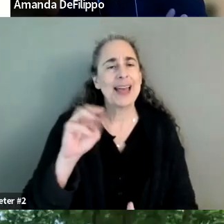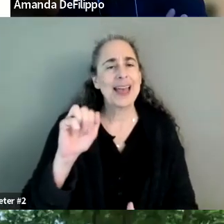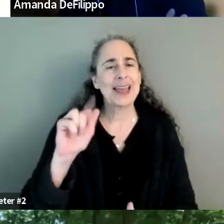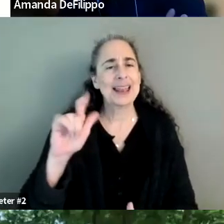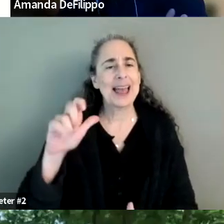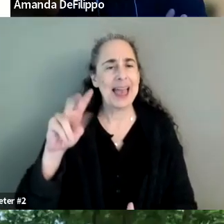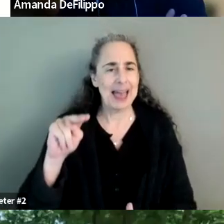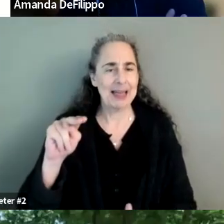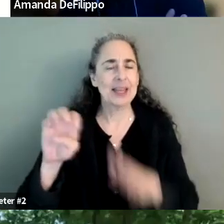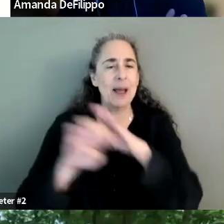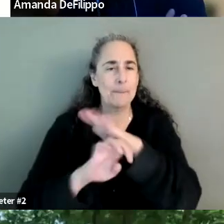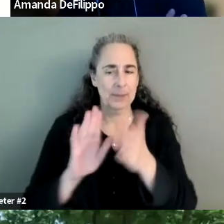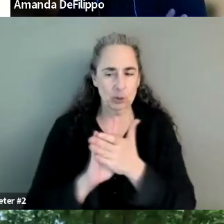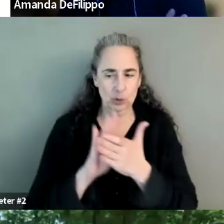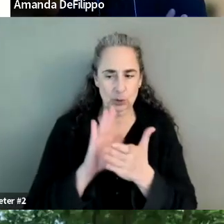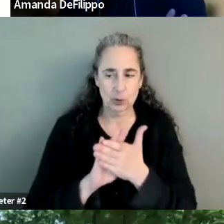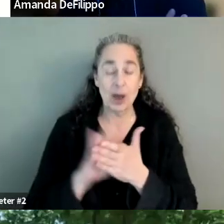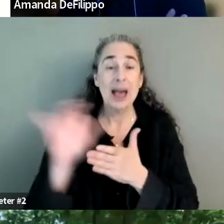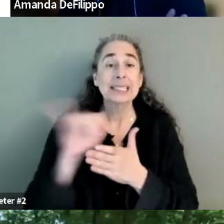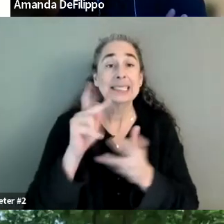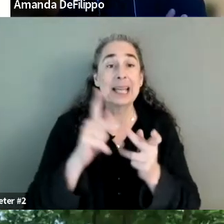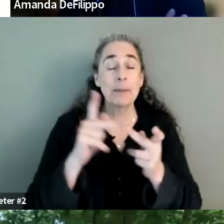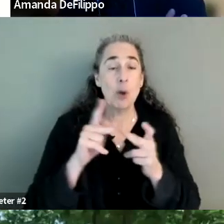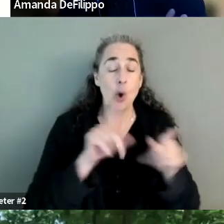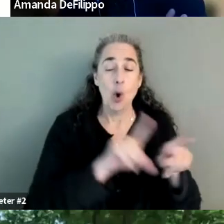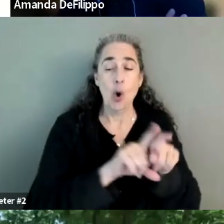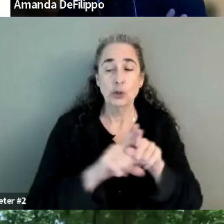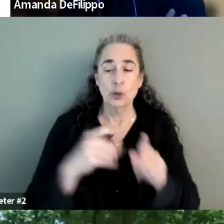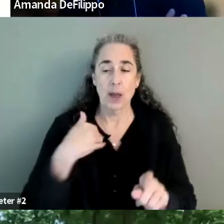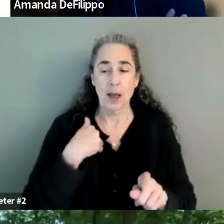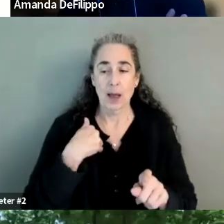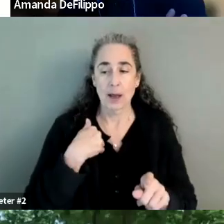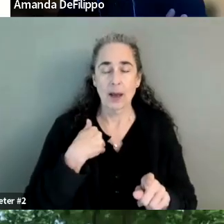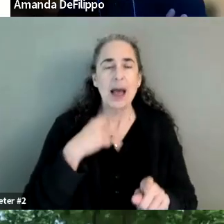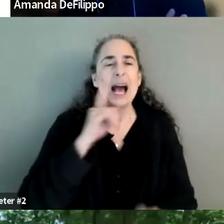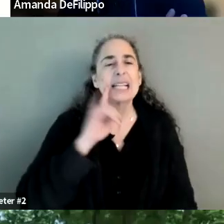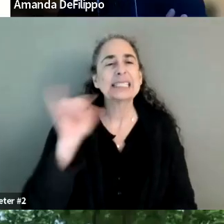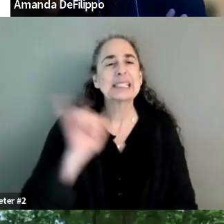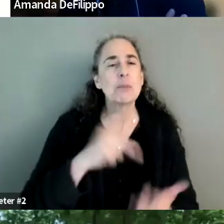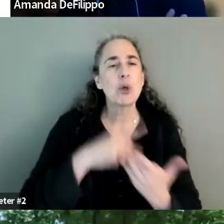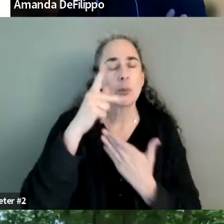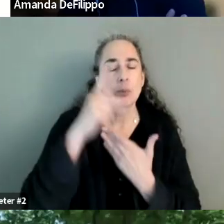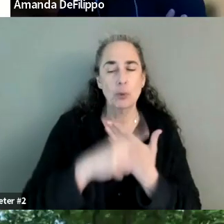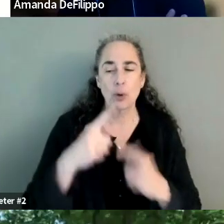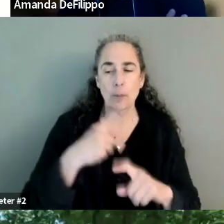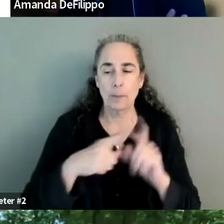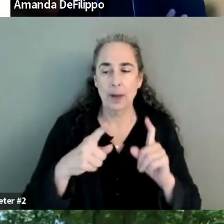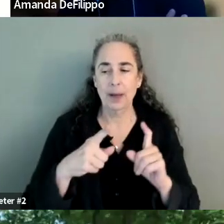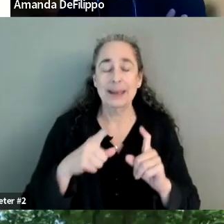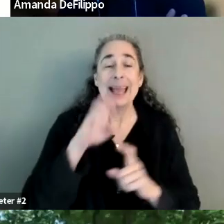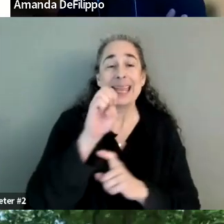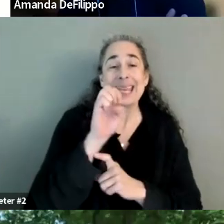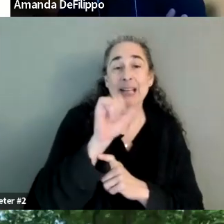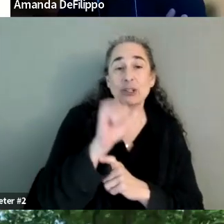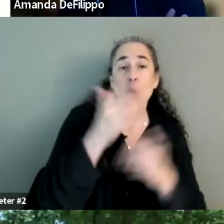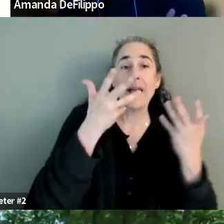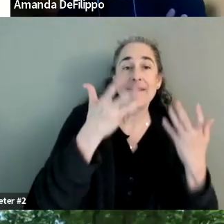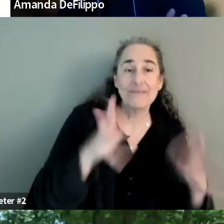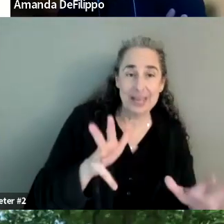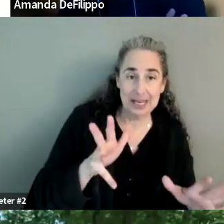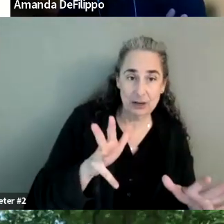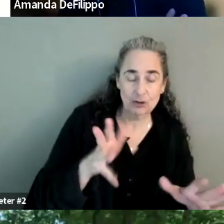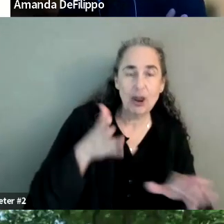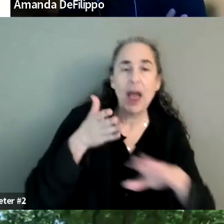At that same location, we also have a similar program, but it's after ESY, so it runs 12:30